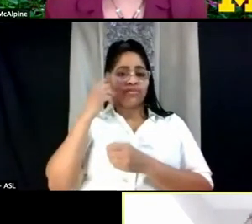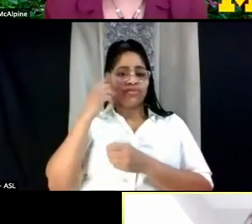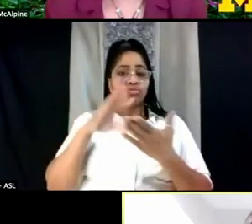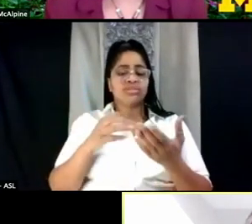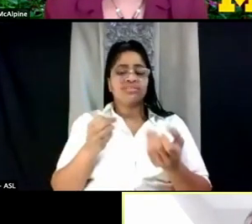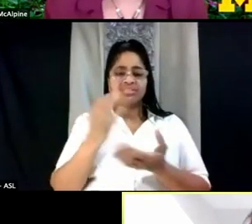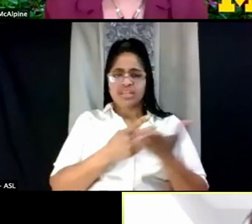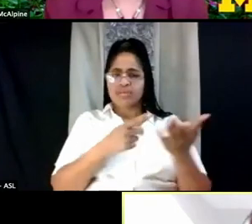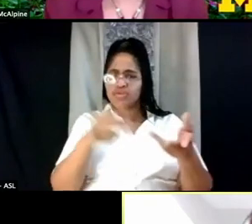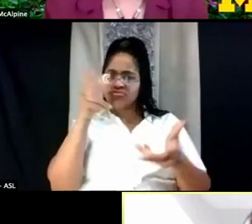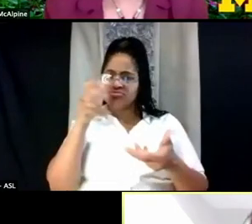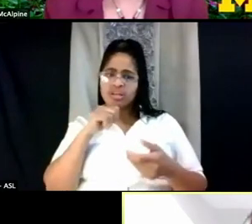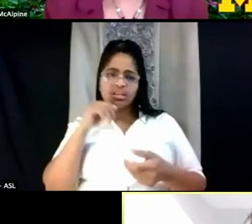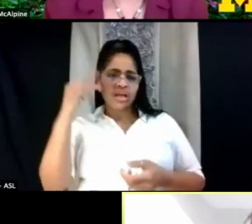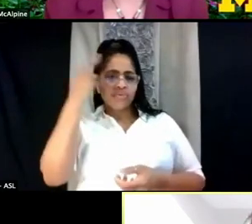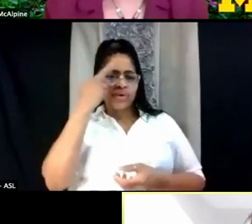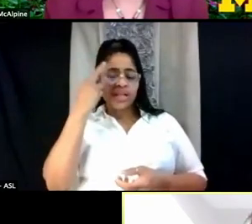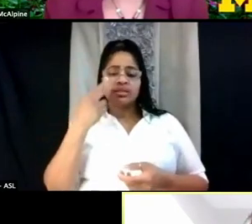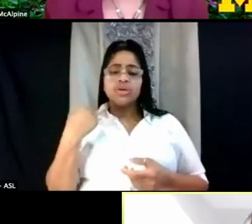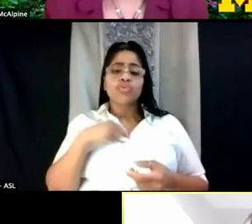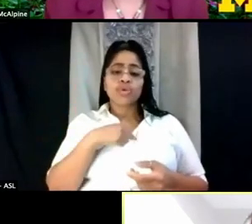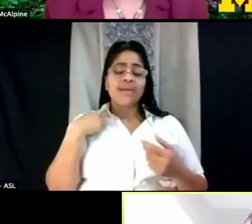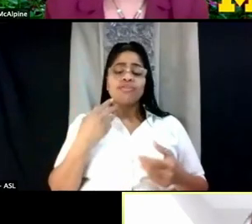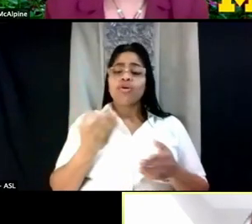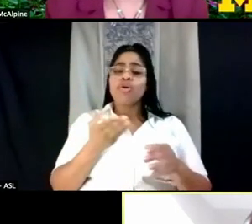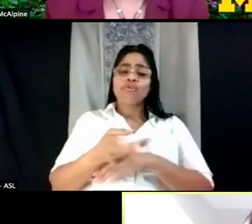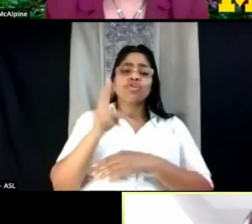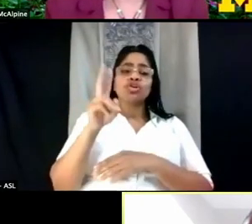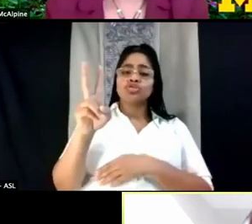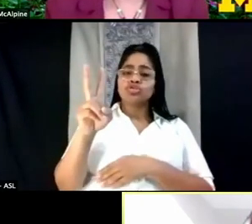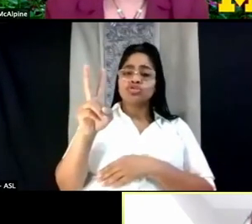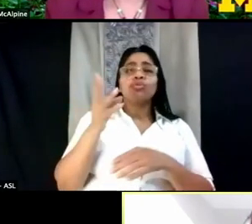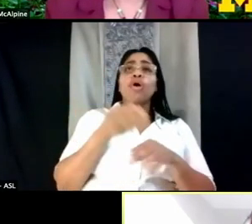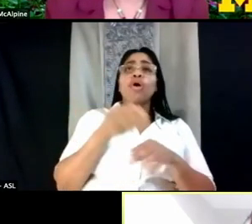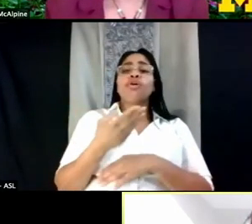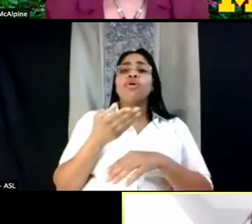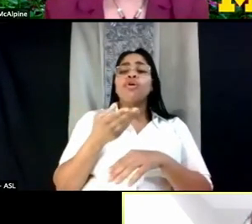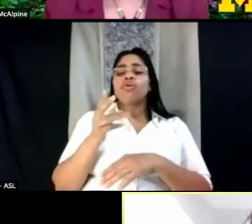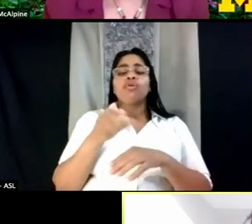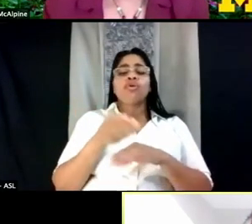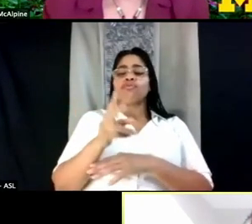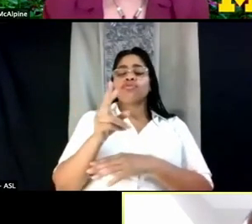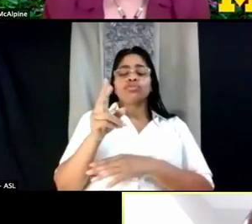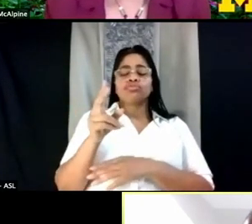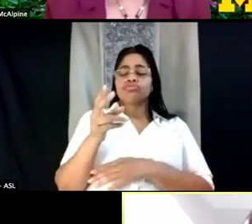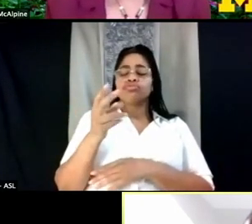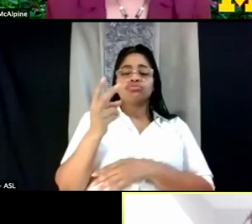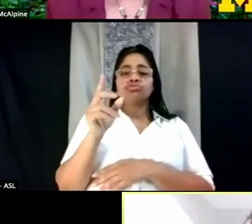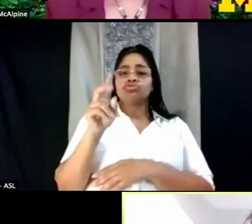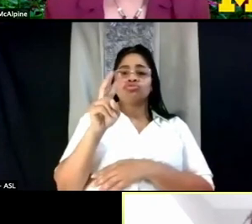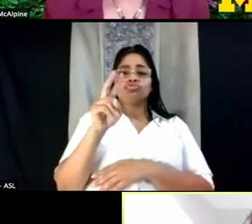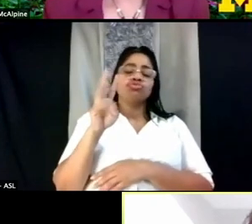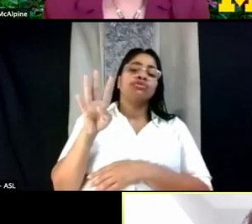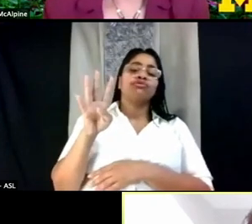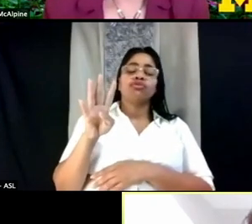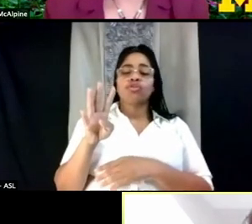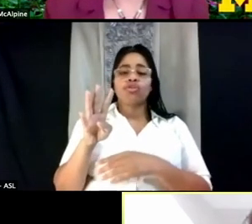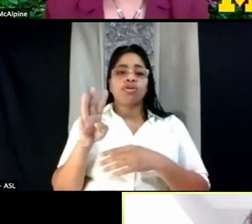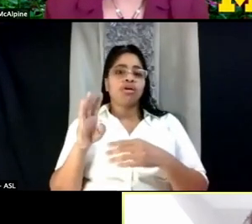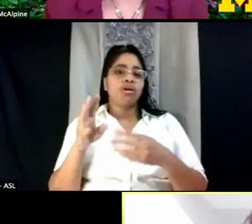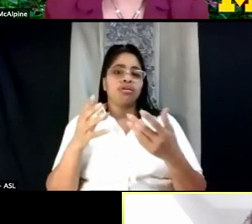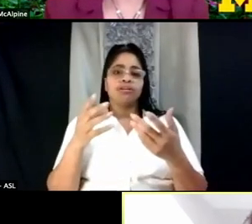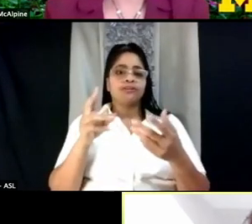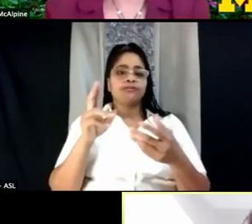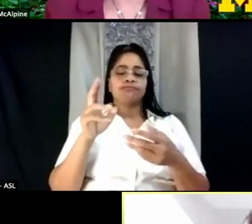why we have over 24 units in Student Life. These staff teams deliver on health and